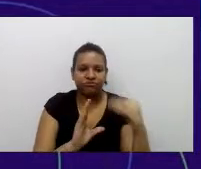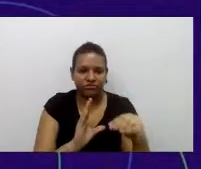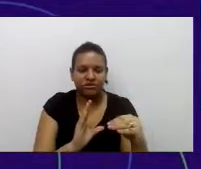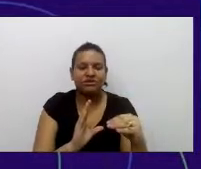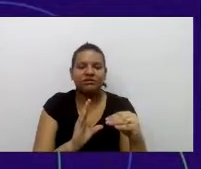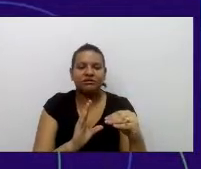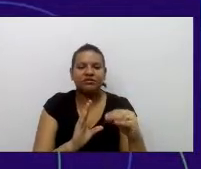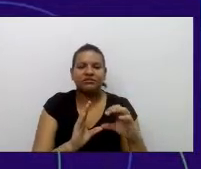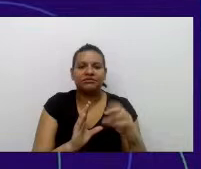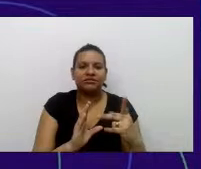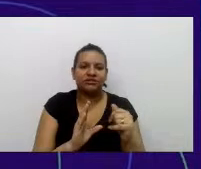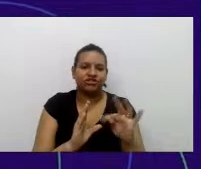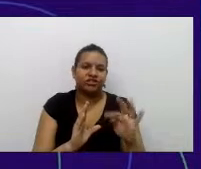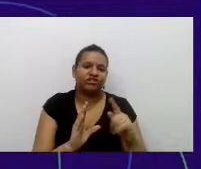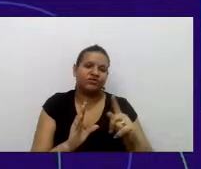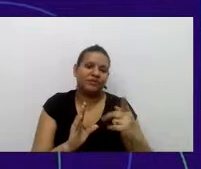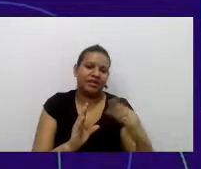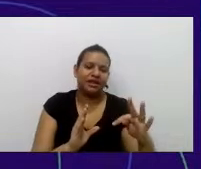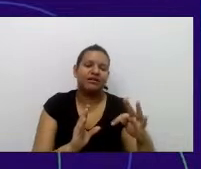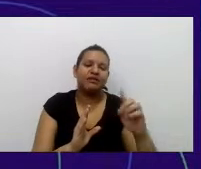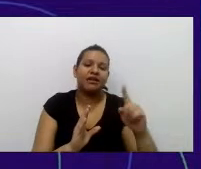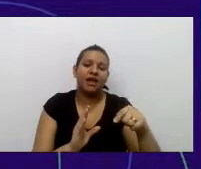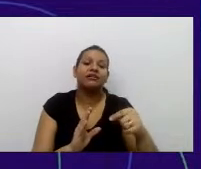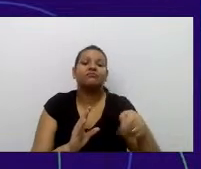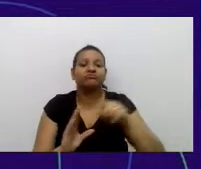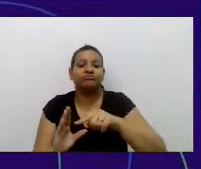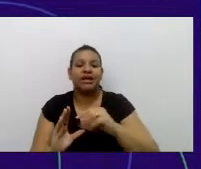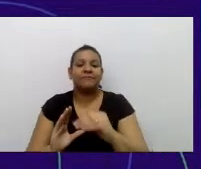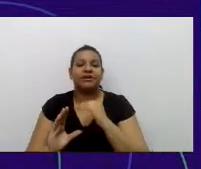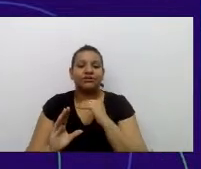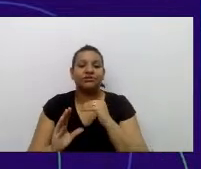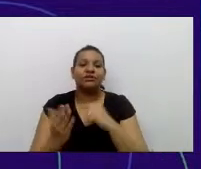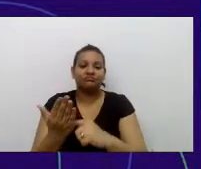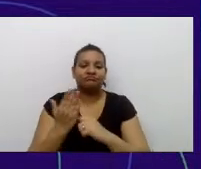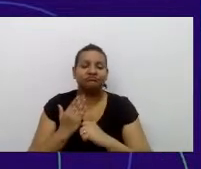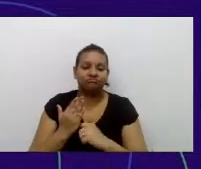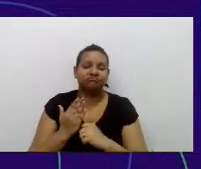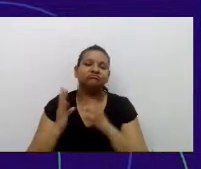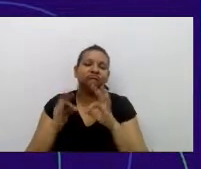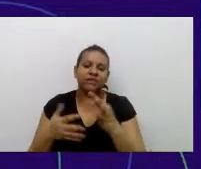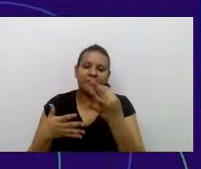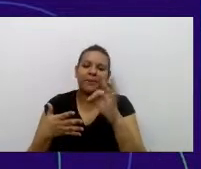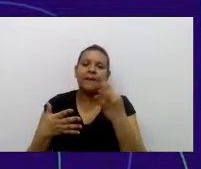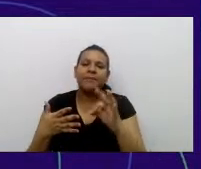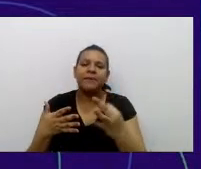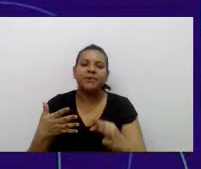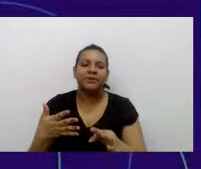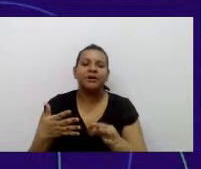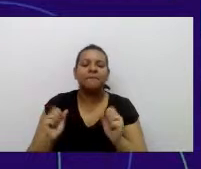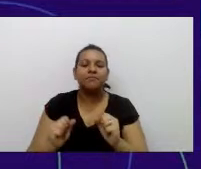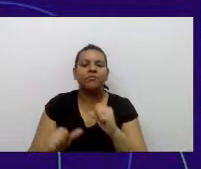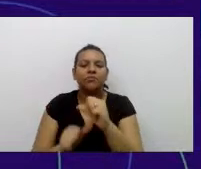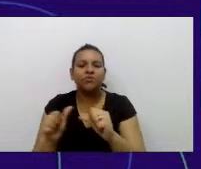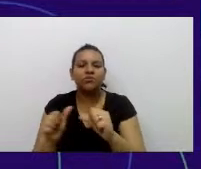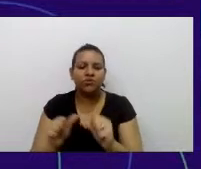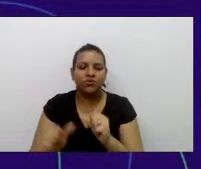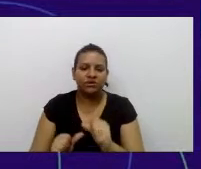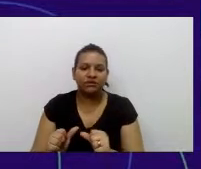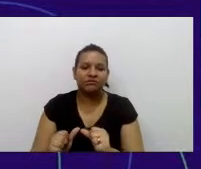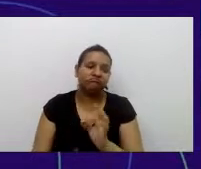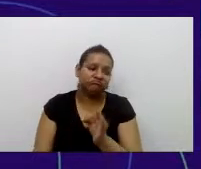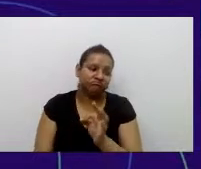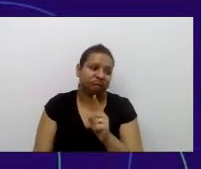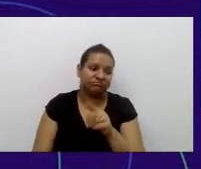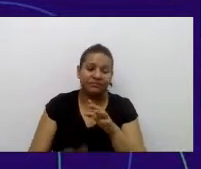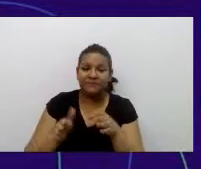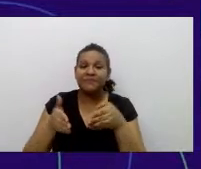all these points there that are actionable. And they're very specific. They refer to specific quotes, specific writing